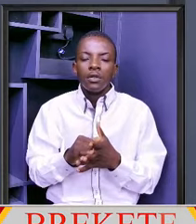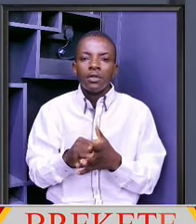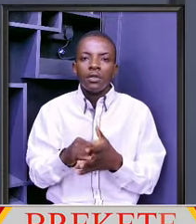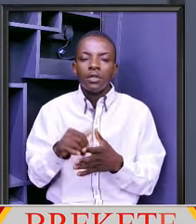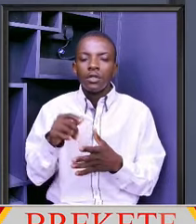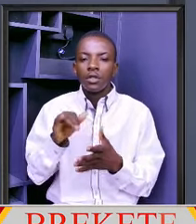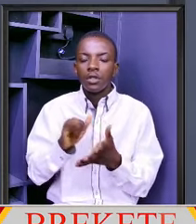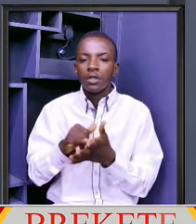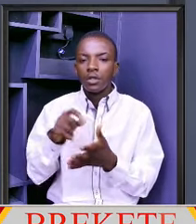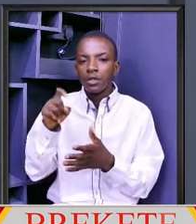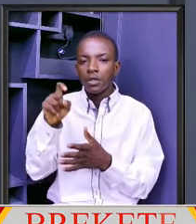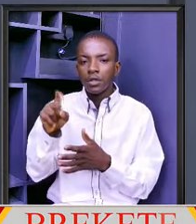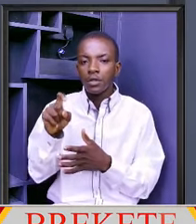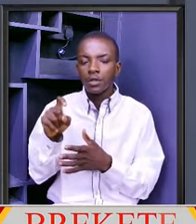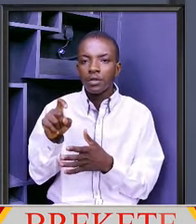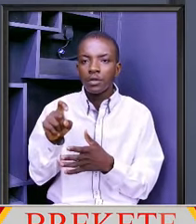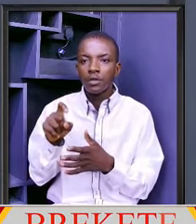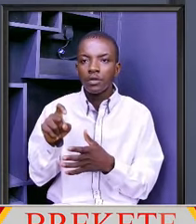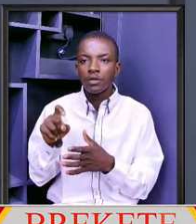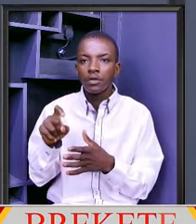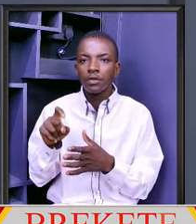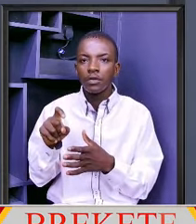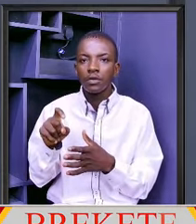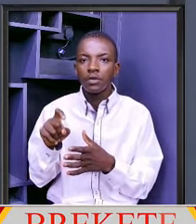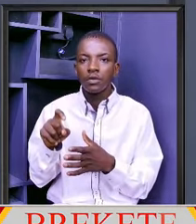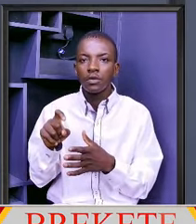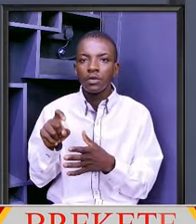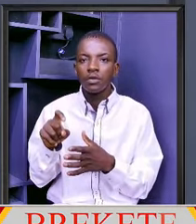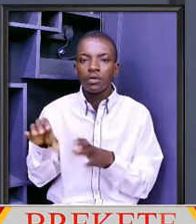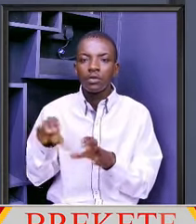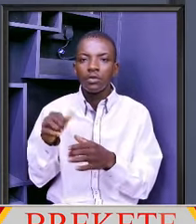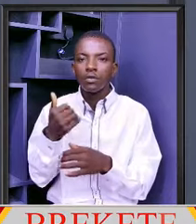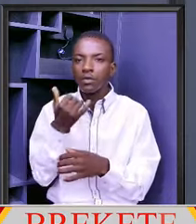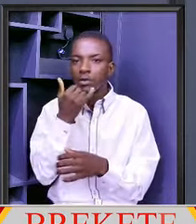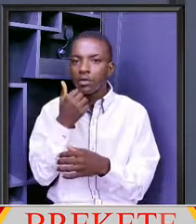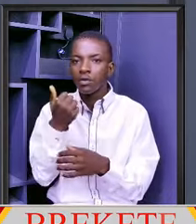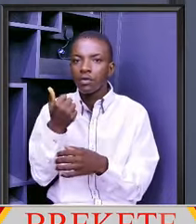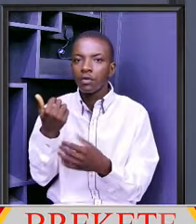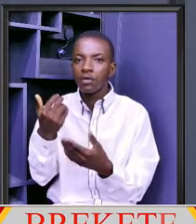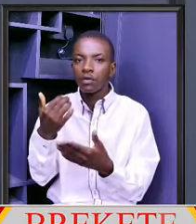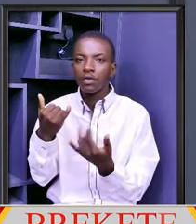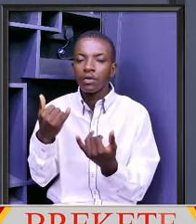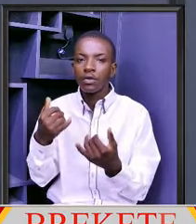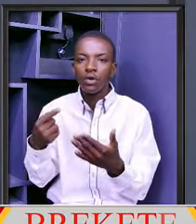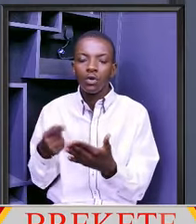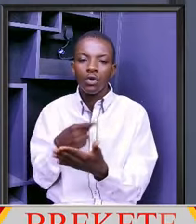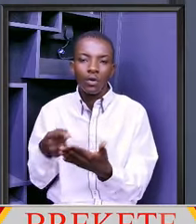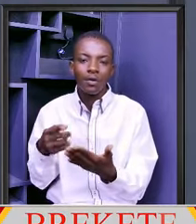somebody we need if you do that one to prove her wrong. Now they correct her.